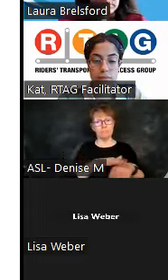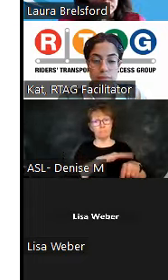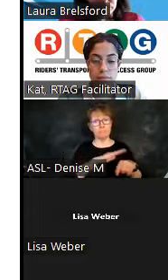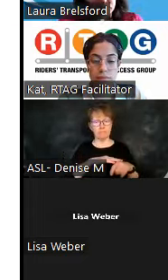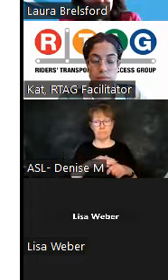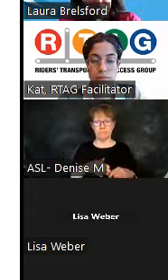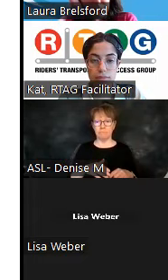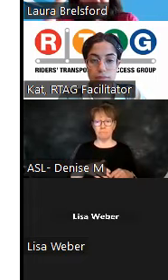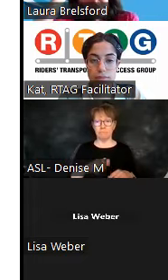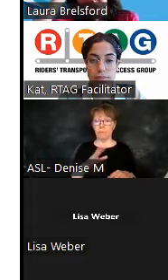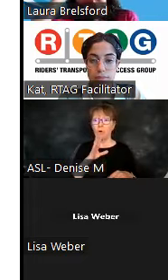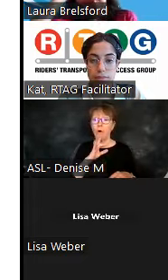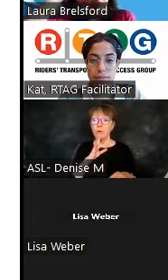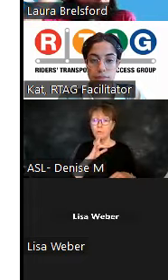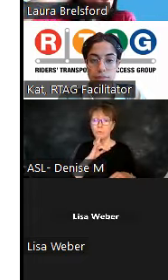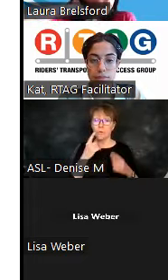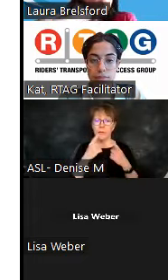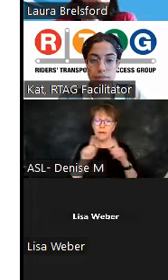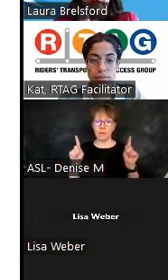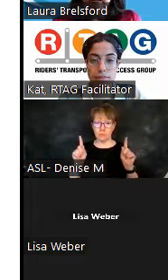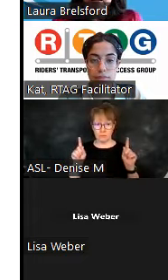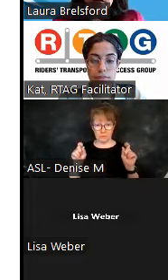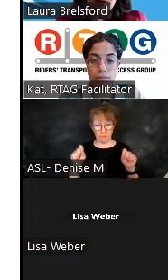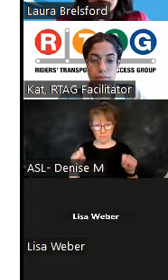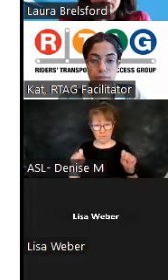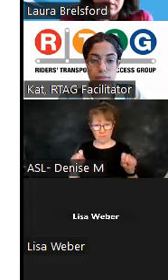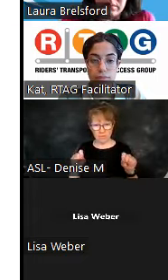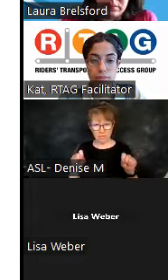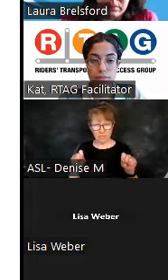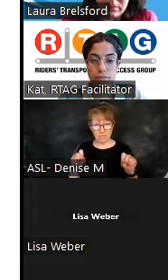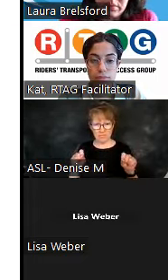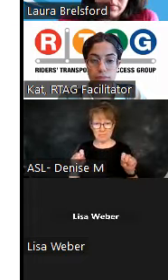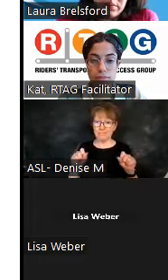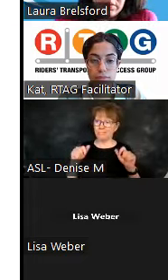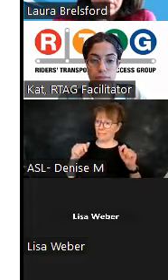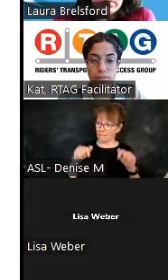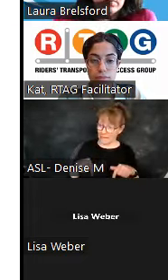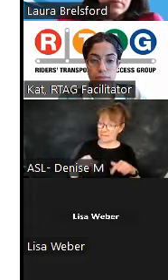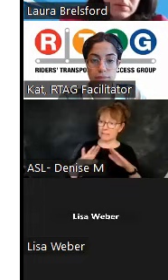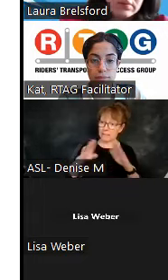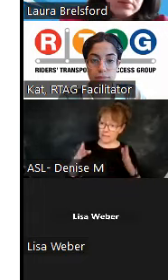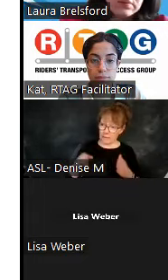I'm just wondering if that is possible. This station is being recorded.